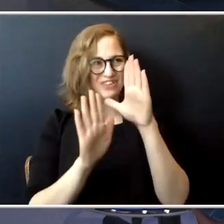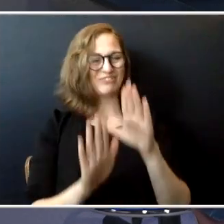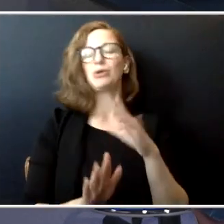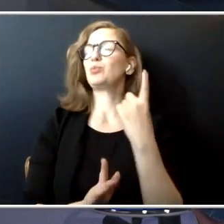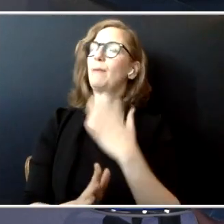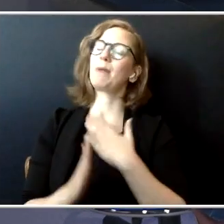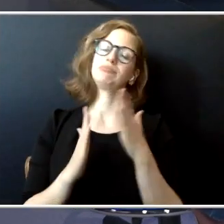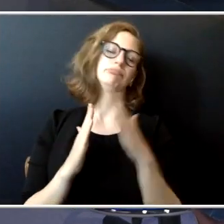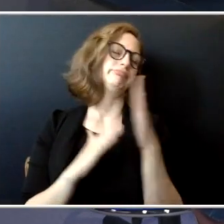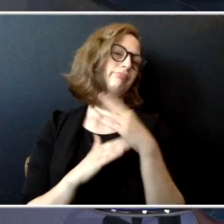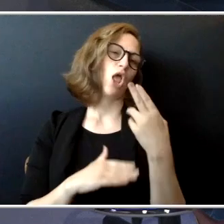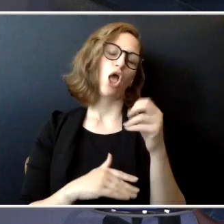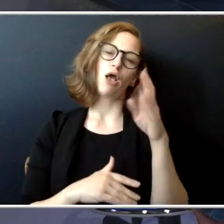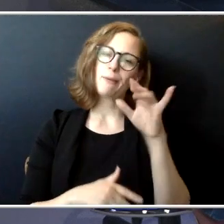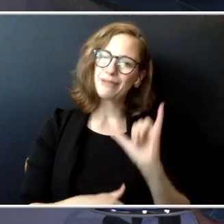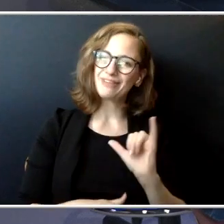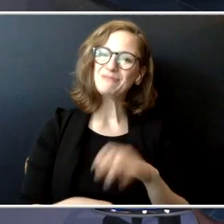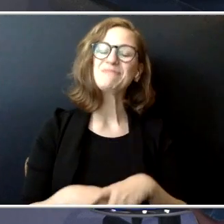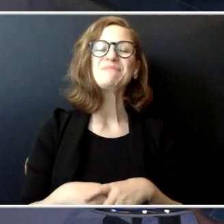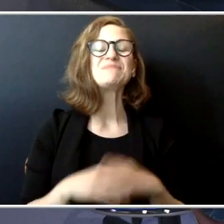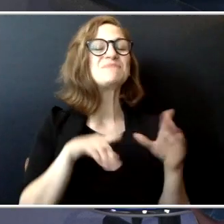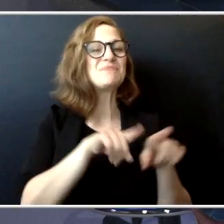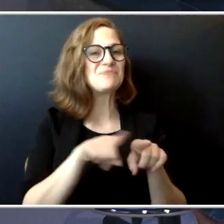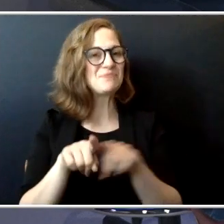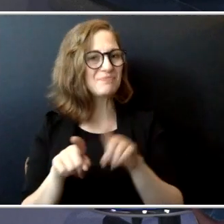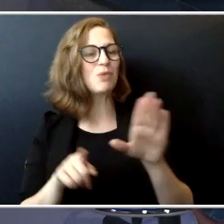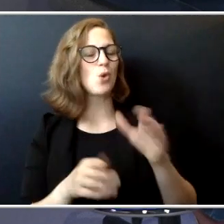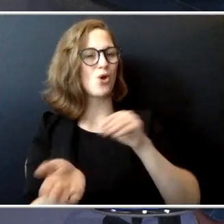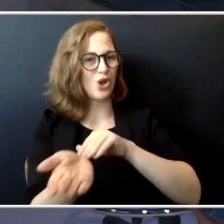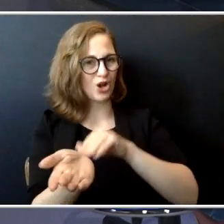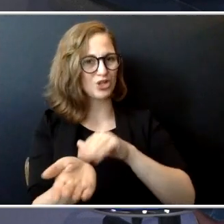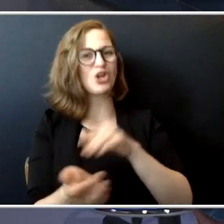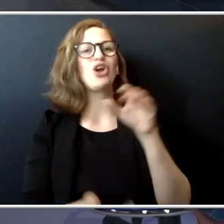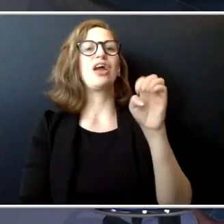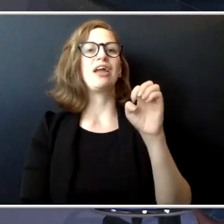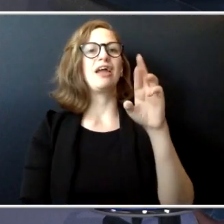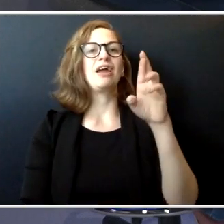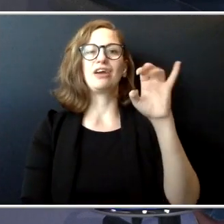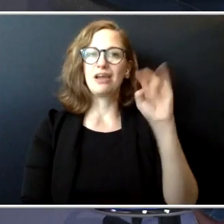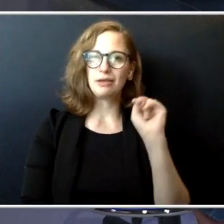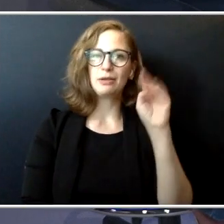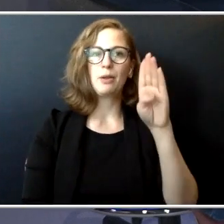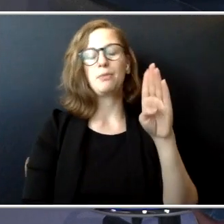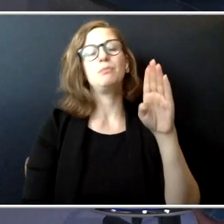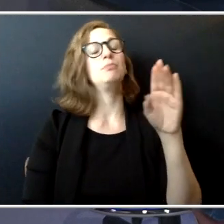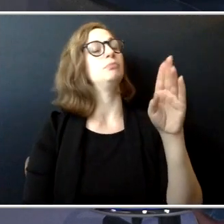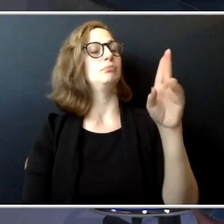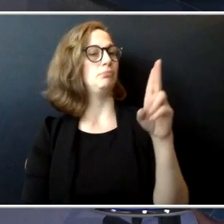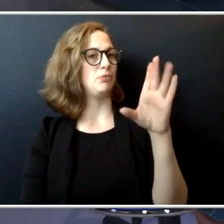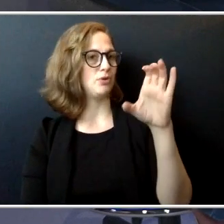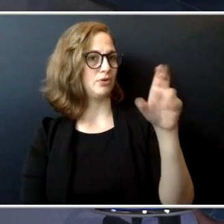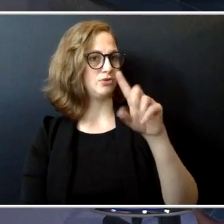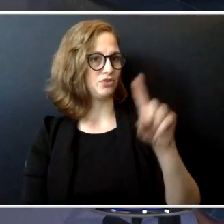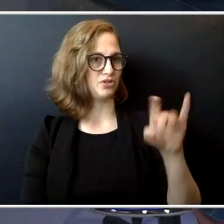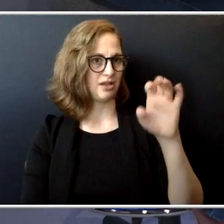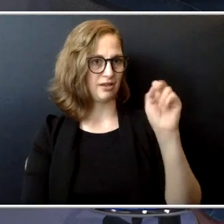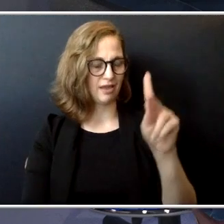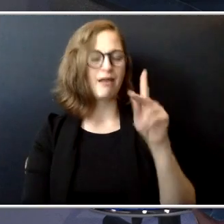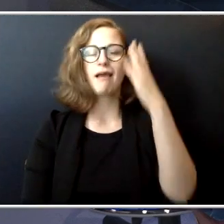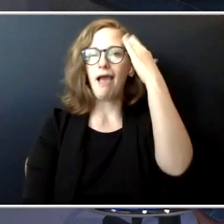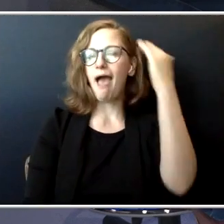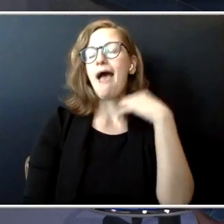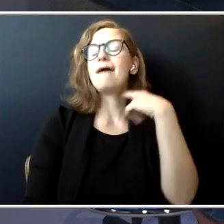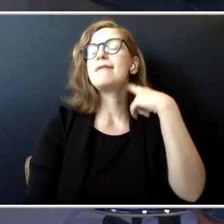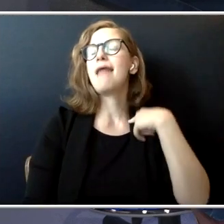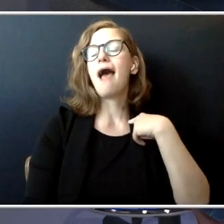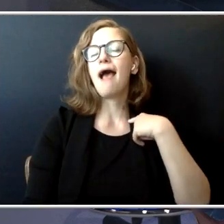have your doctor, Dr. Erin Buchek, a head and neck surgeon here at the University of Kansas Health System. Dr. Buchek specializes in thyroid